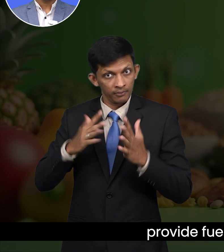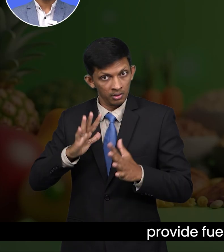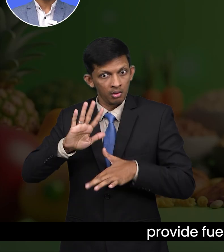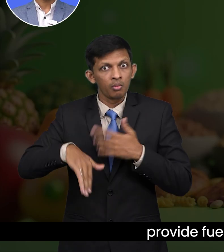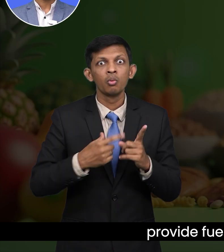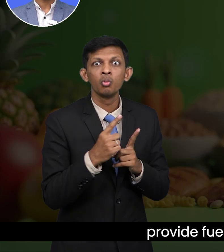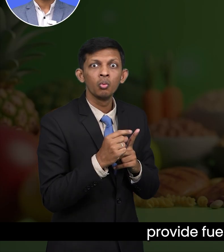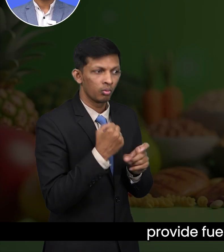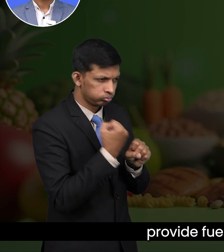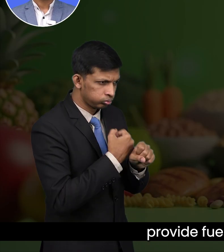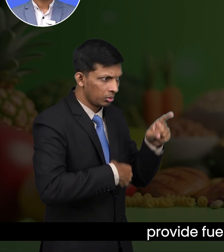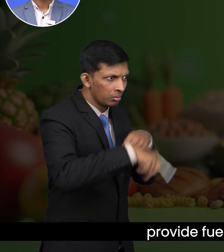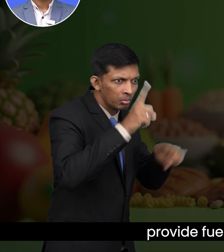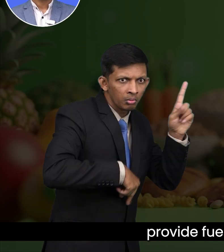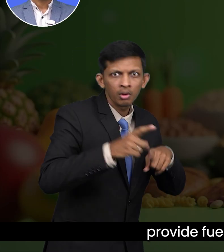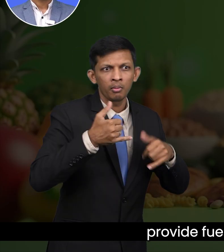daily activities.